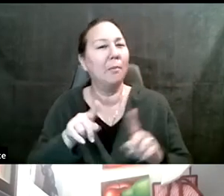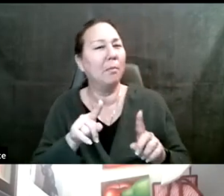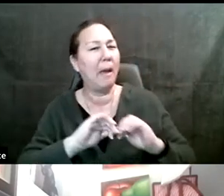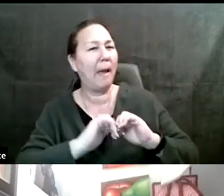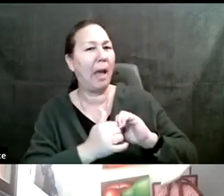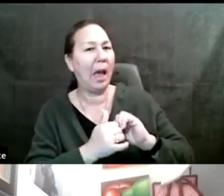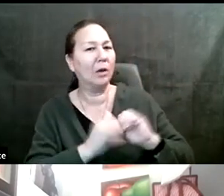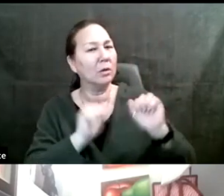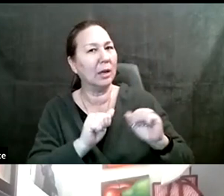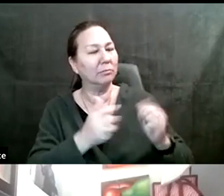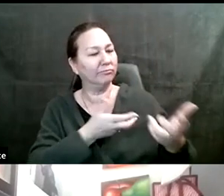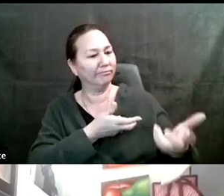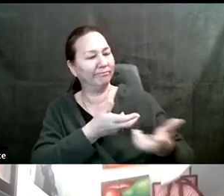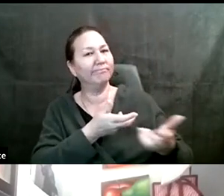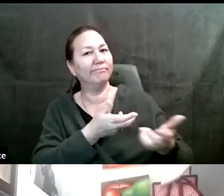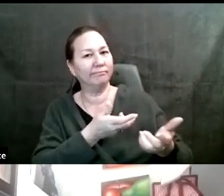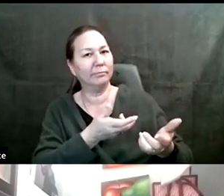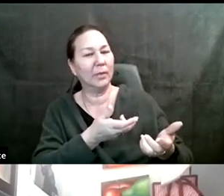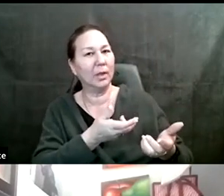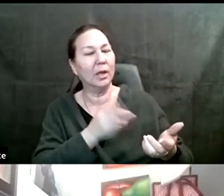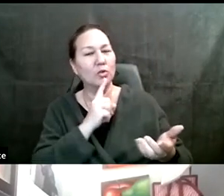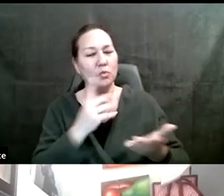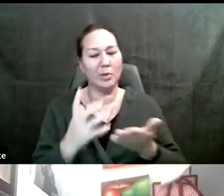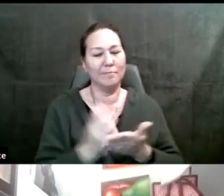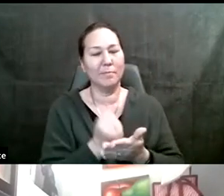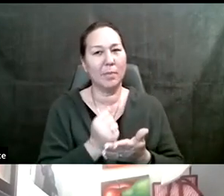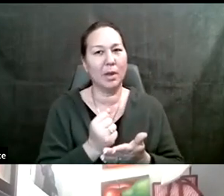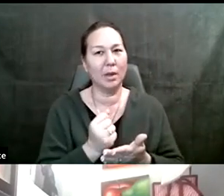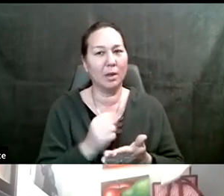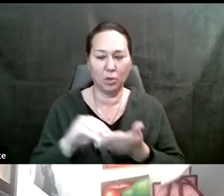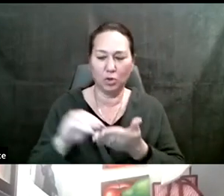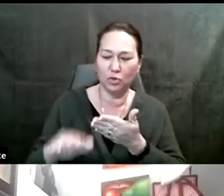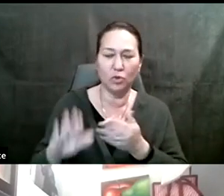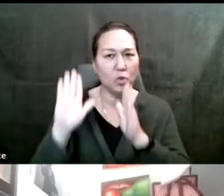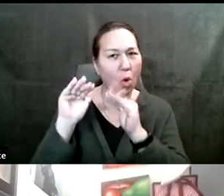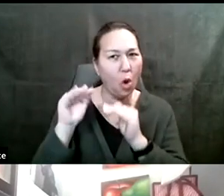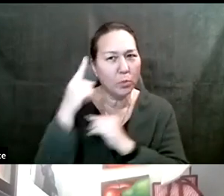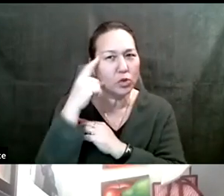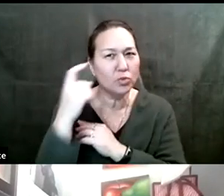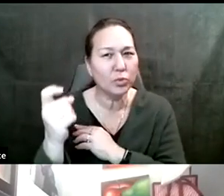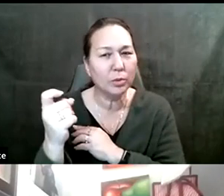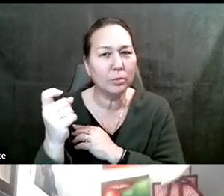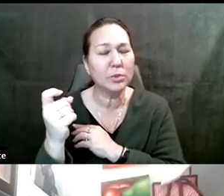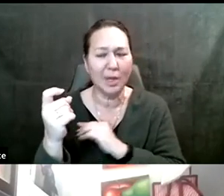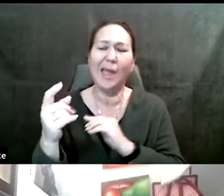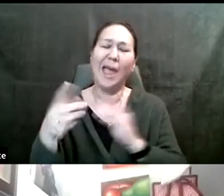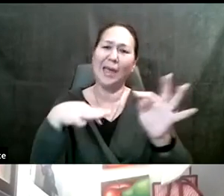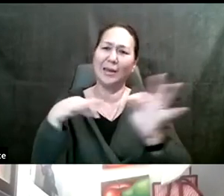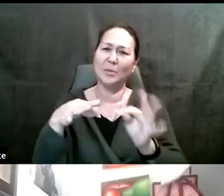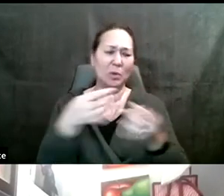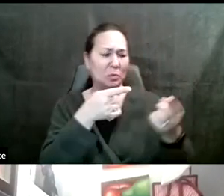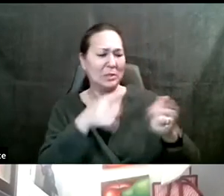in terms of their hopes and dreams and what is happening with the with the students attendance and how that